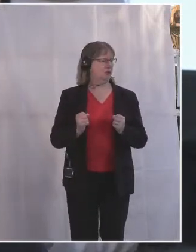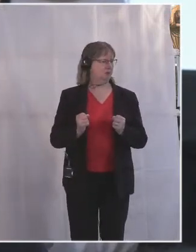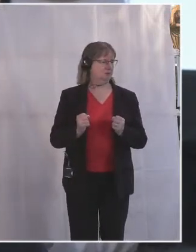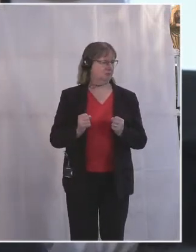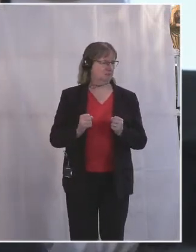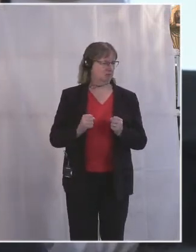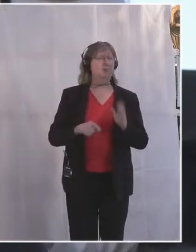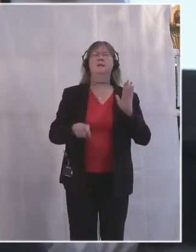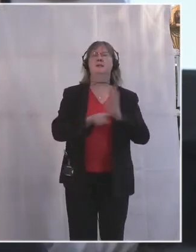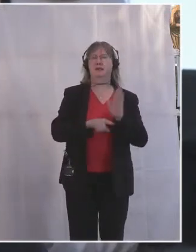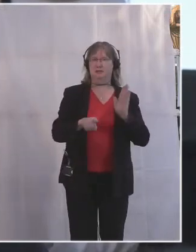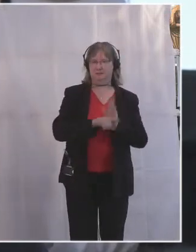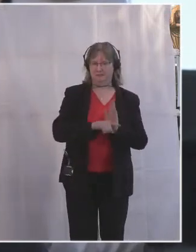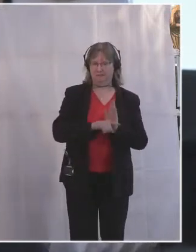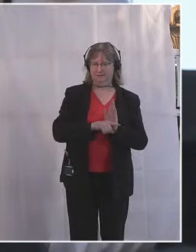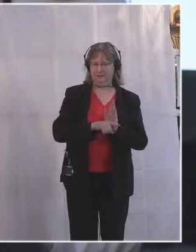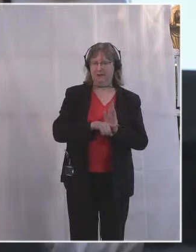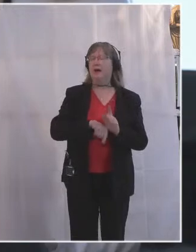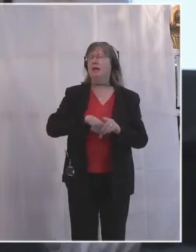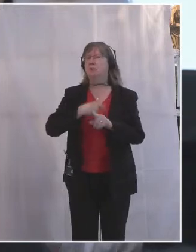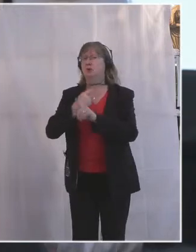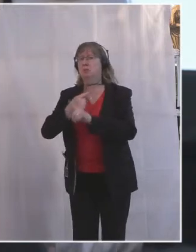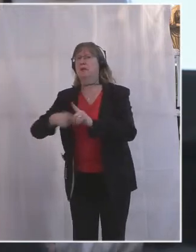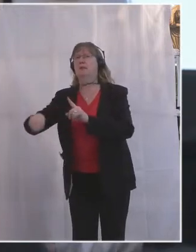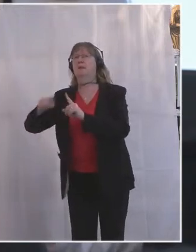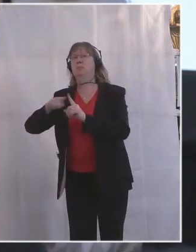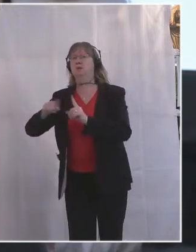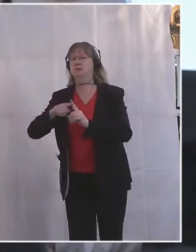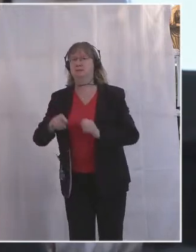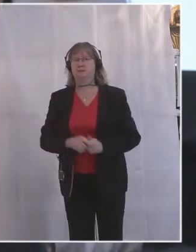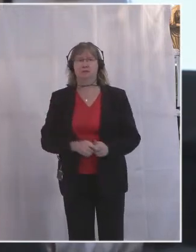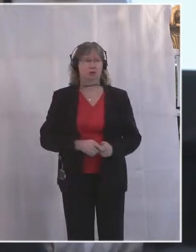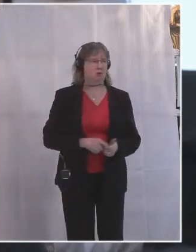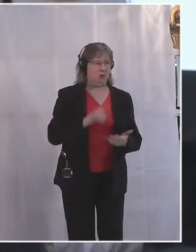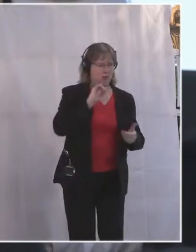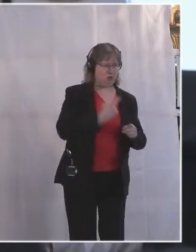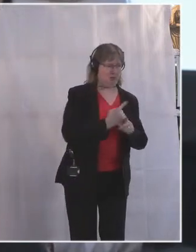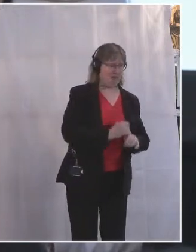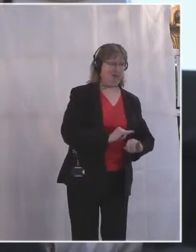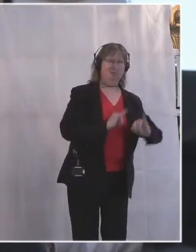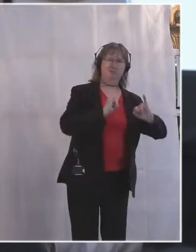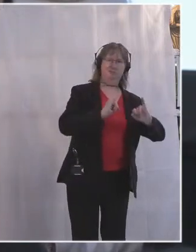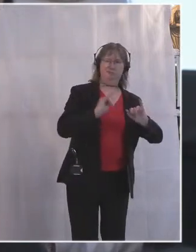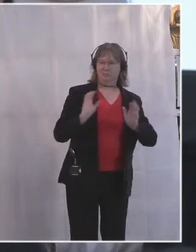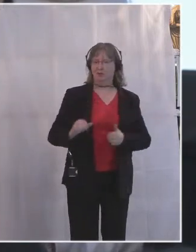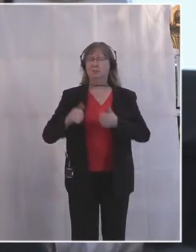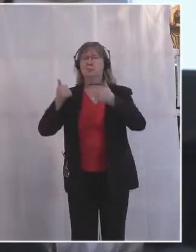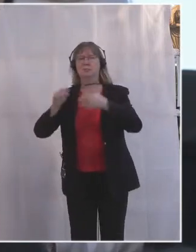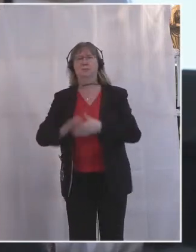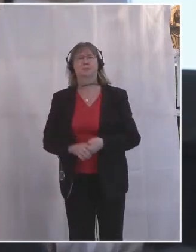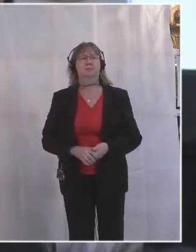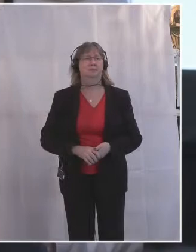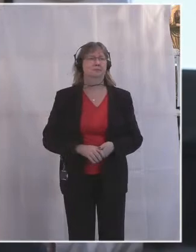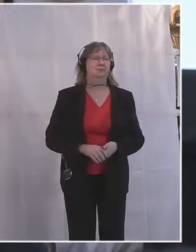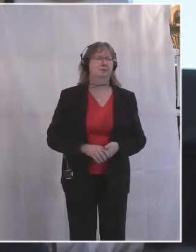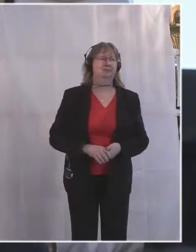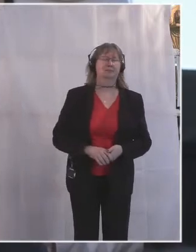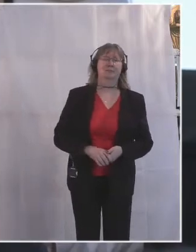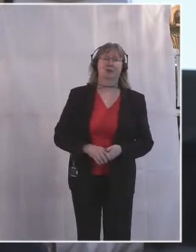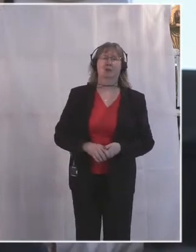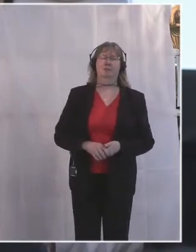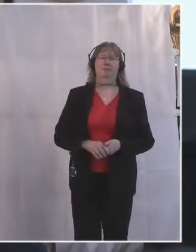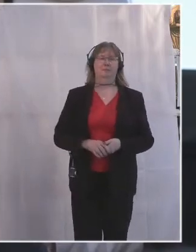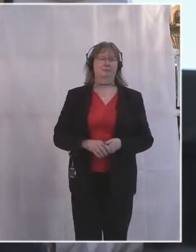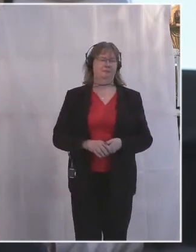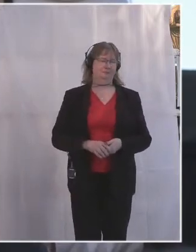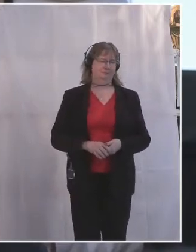and then work up to the highs, and then how I cope a little bit. So there are the obvious highs and lows of big achievements